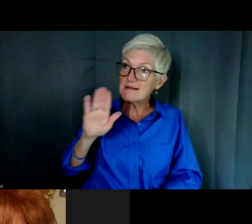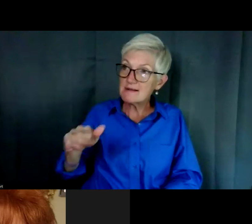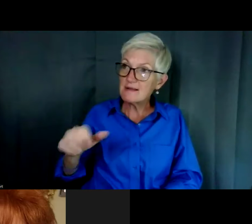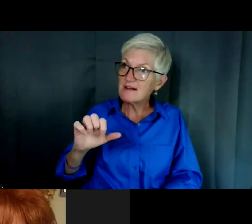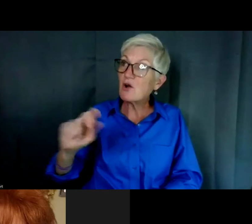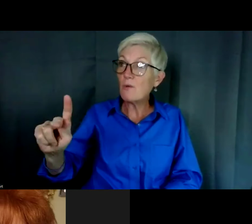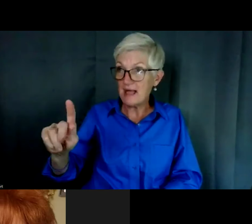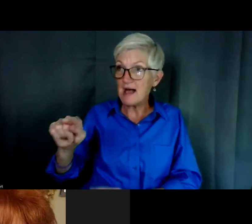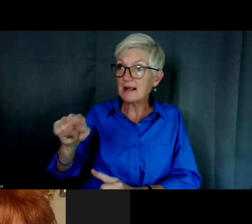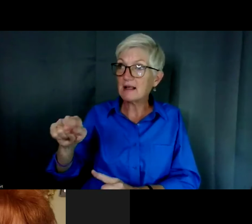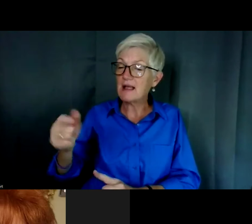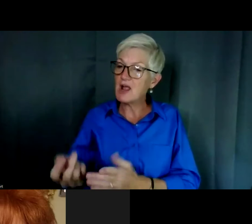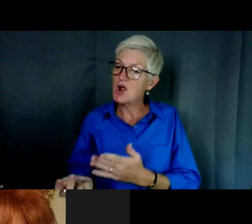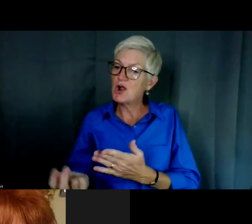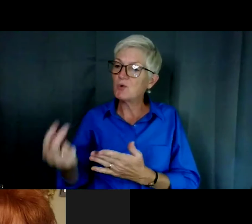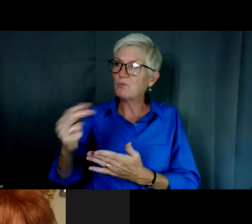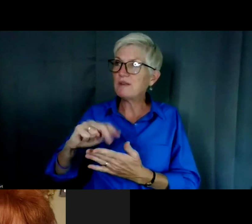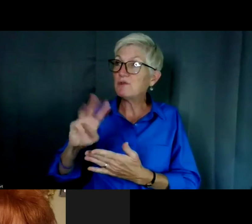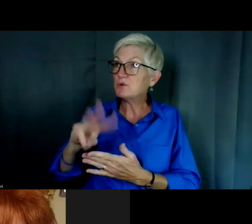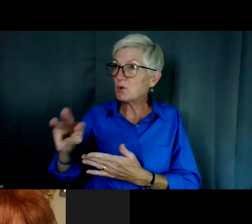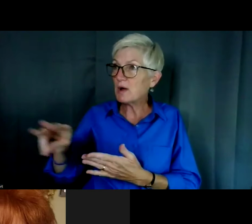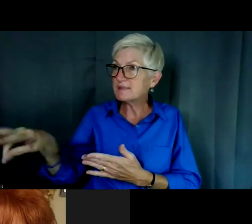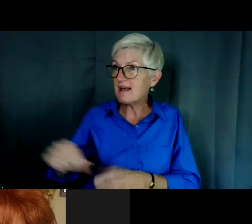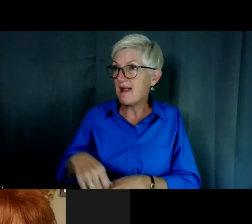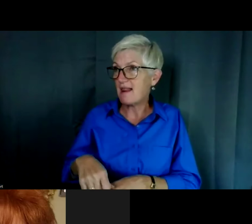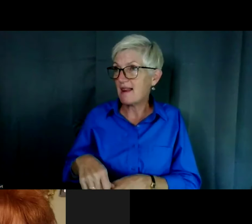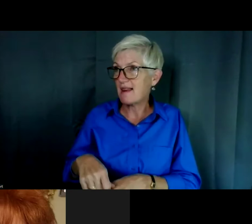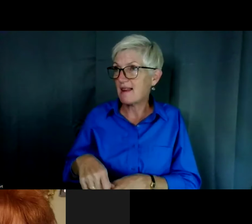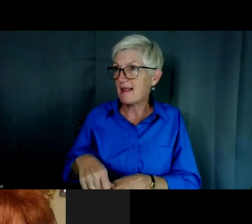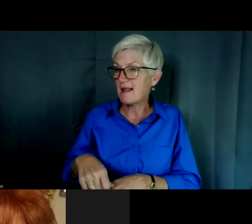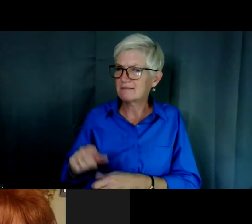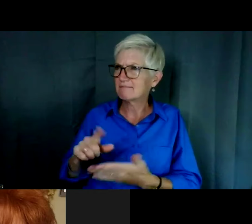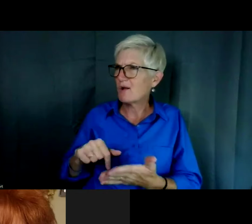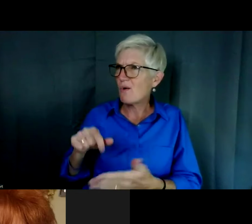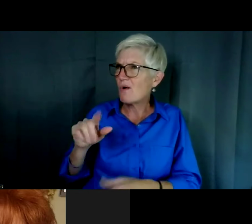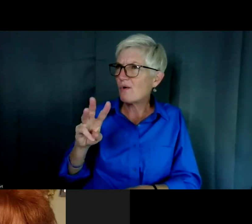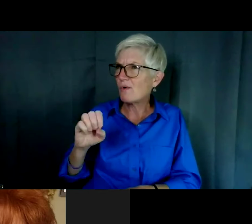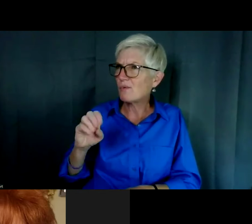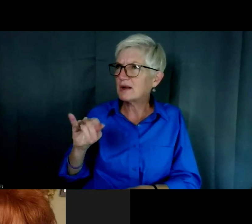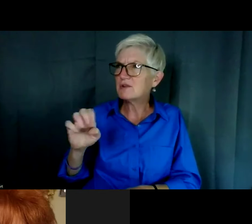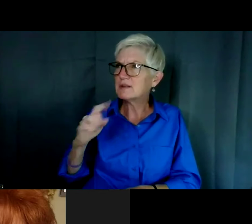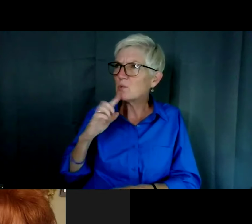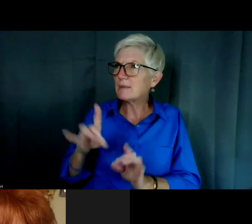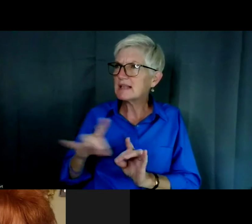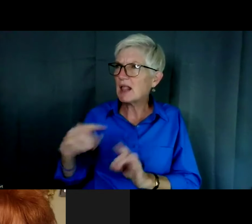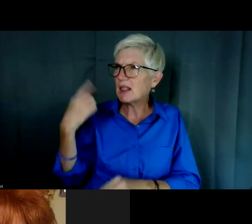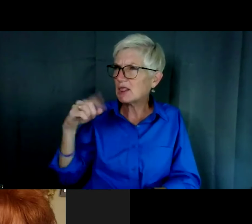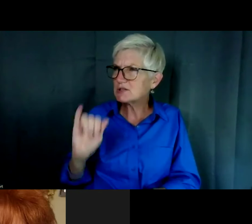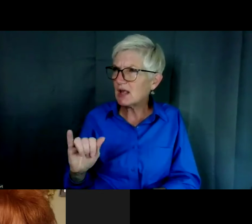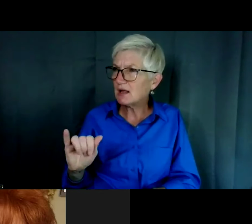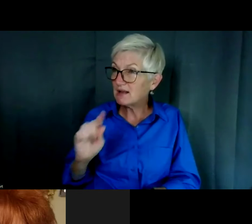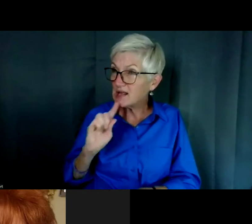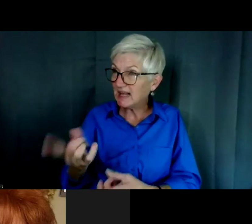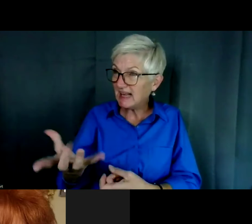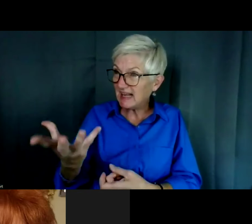back and review their website. Okay, what does their website language look like? Is it inclusive? Does